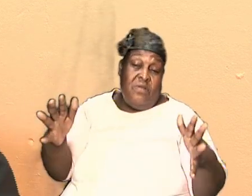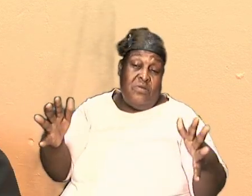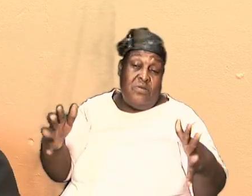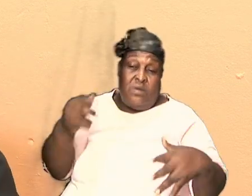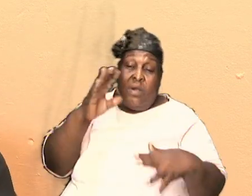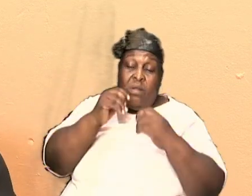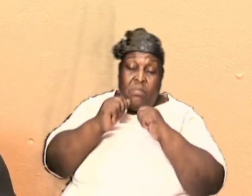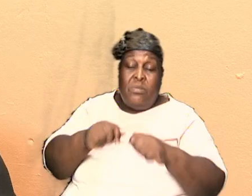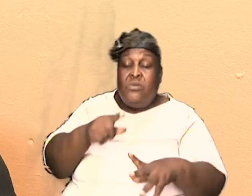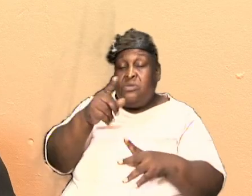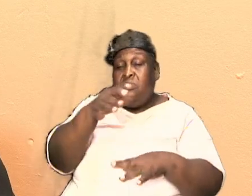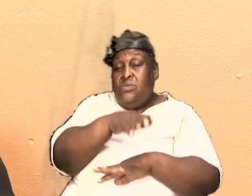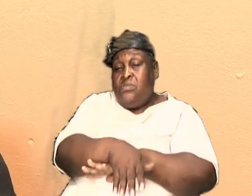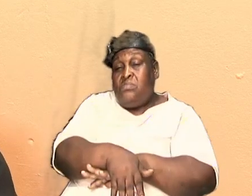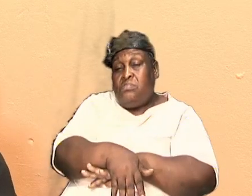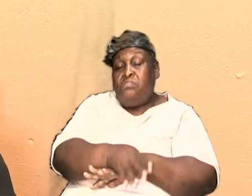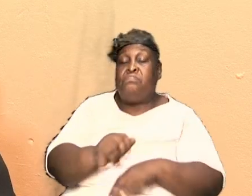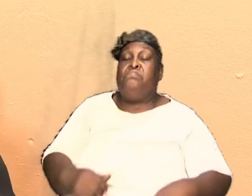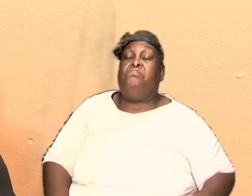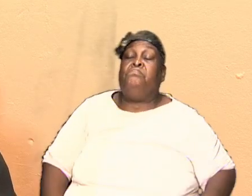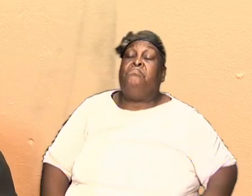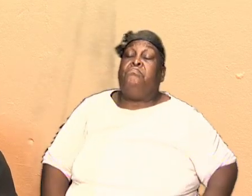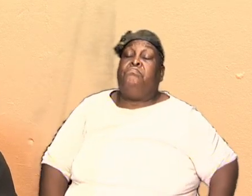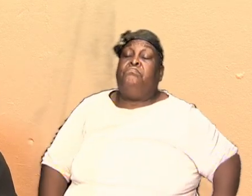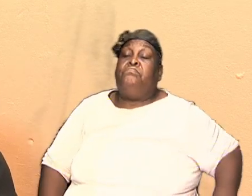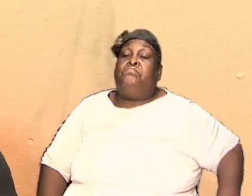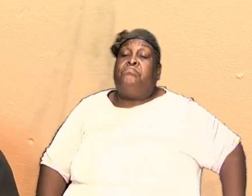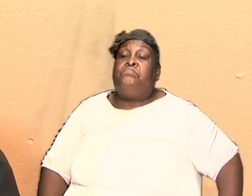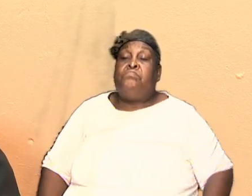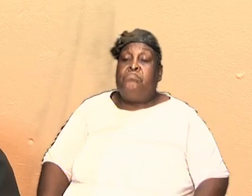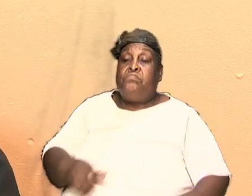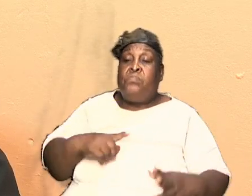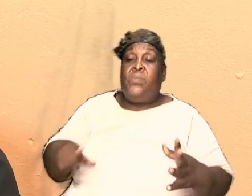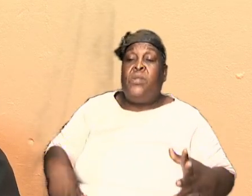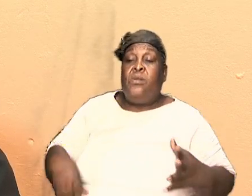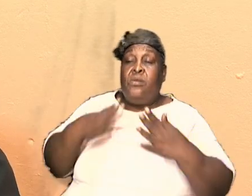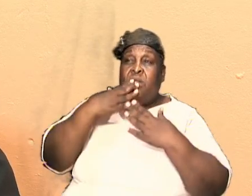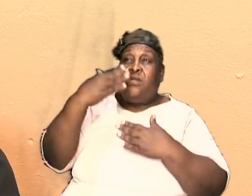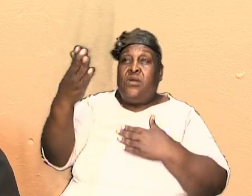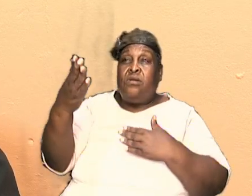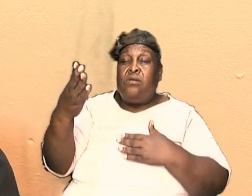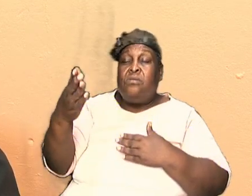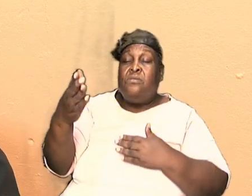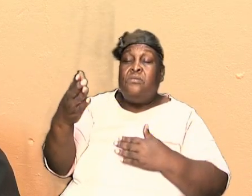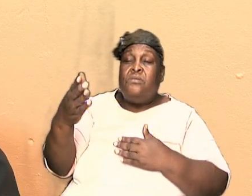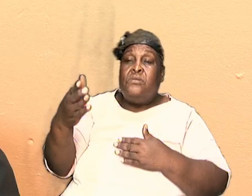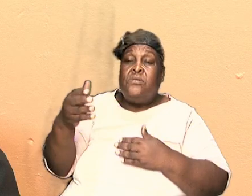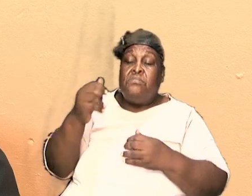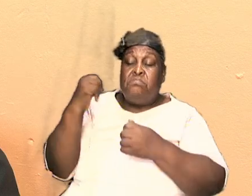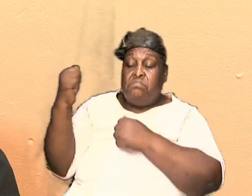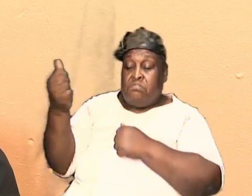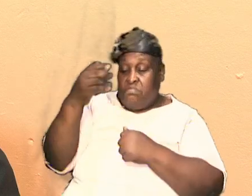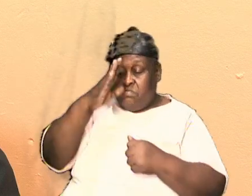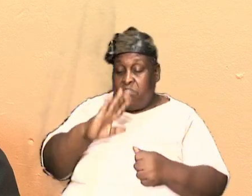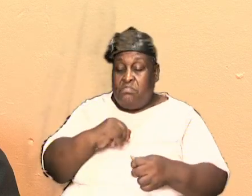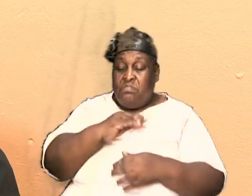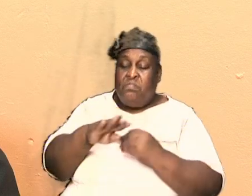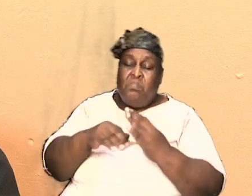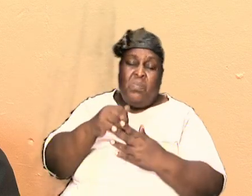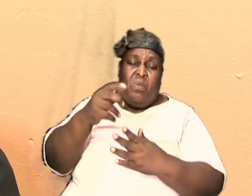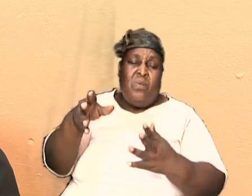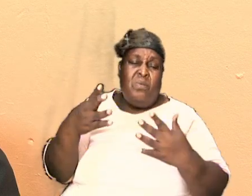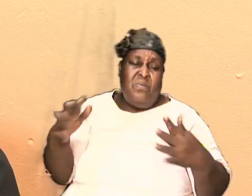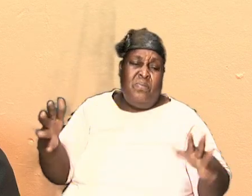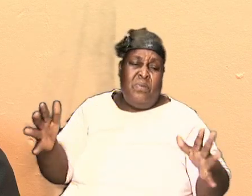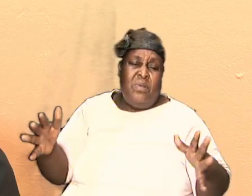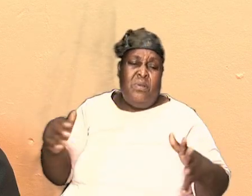name of the Lord. Let us just bow our heads as we dismiss. Lord, we thank you, mighty God, for all that you have done for